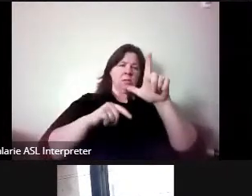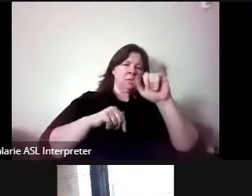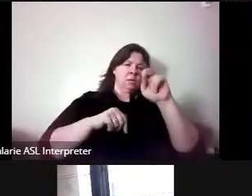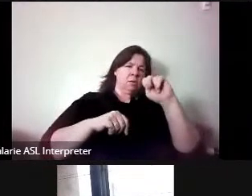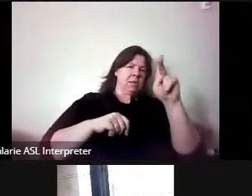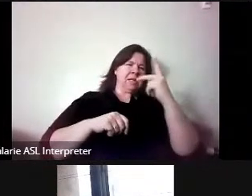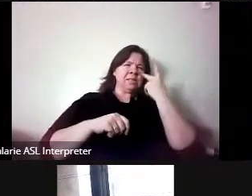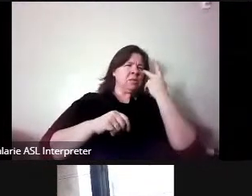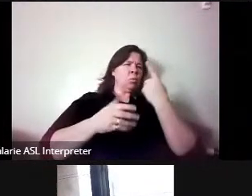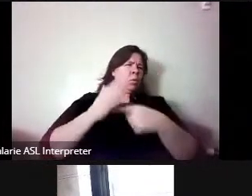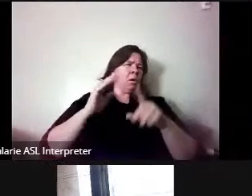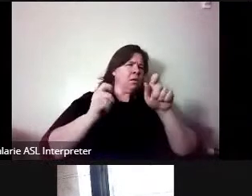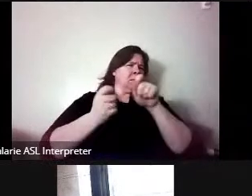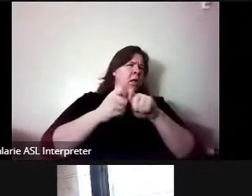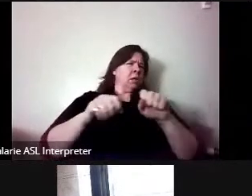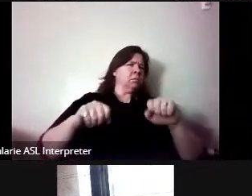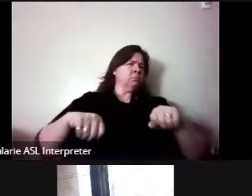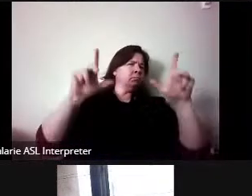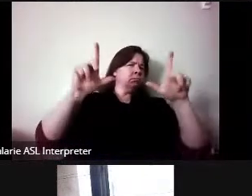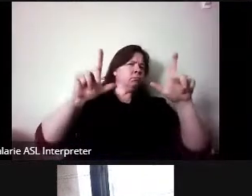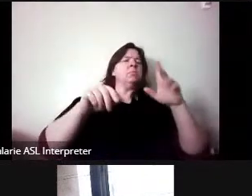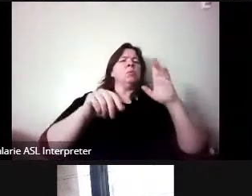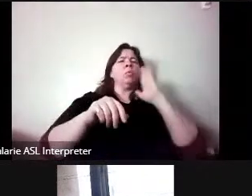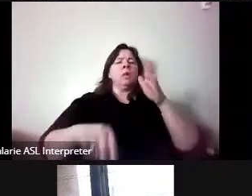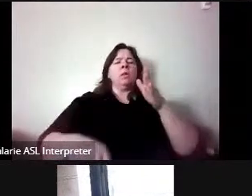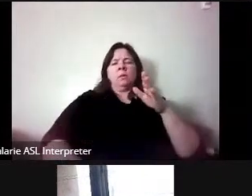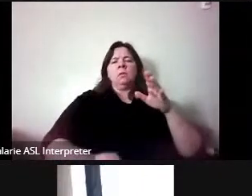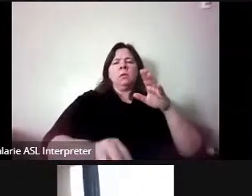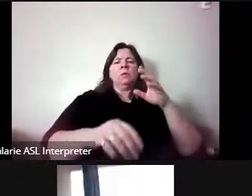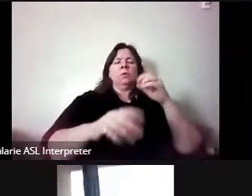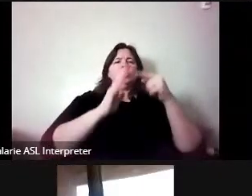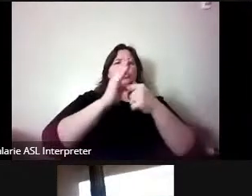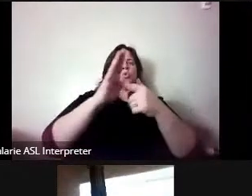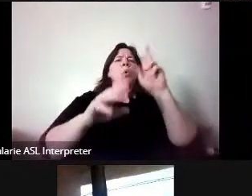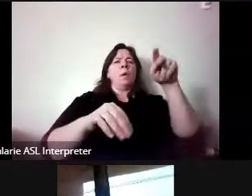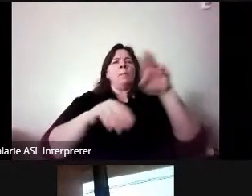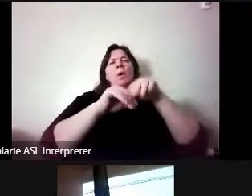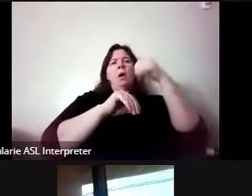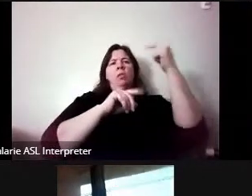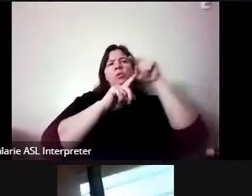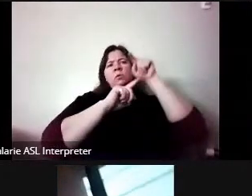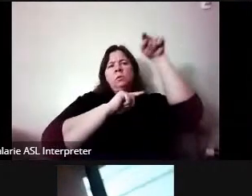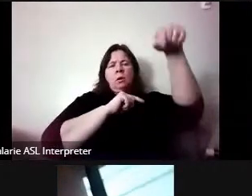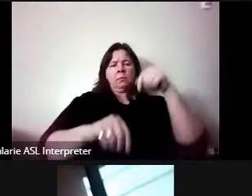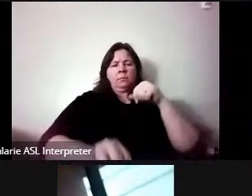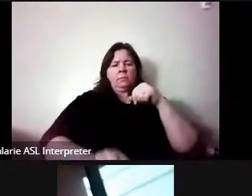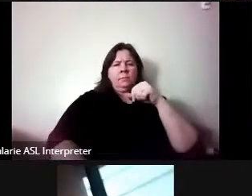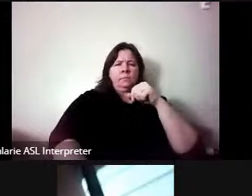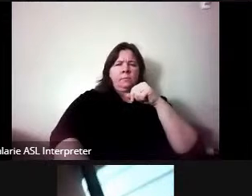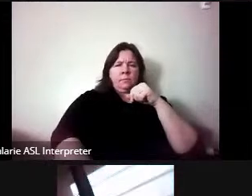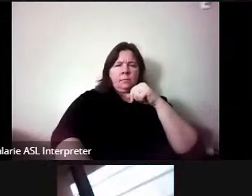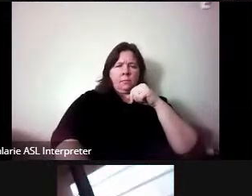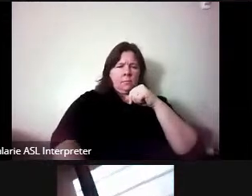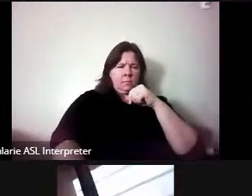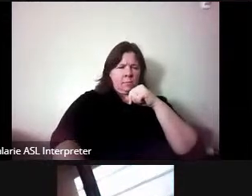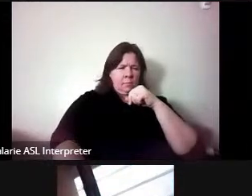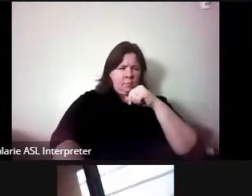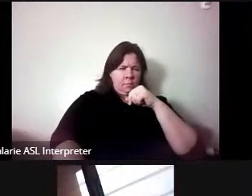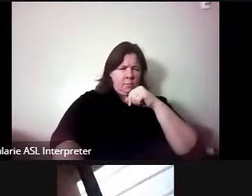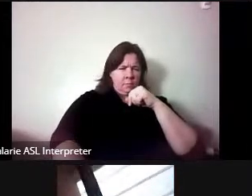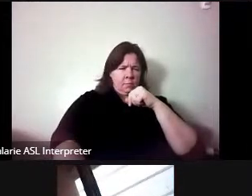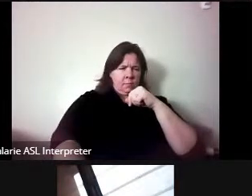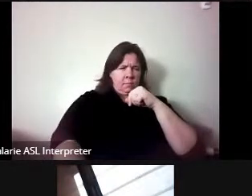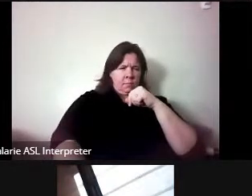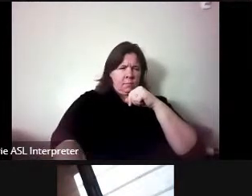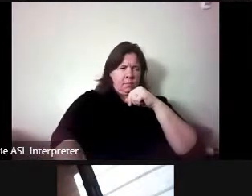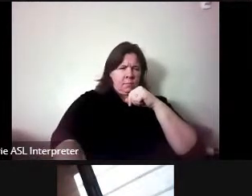they are, what's coming out, what's coming out on the other side. Okay, so I hope you come right with that. Thanks, Alexander. That was